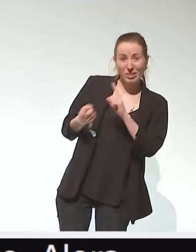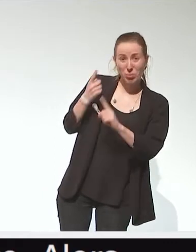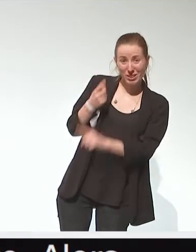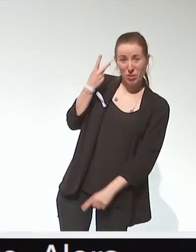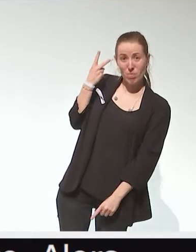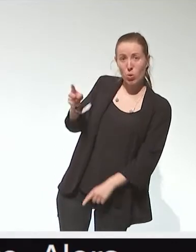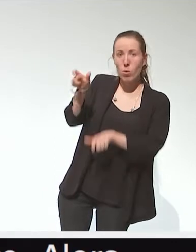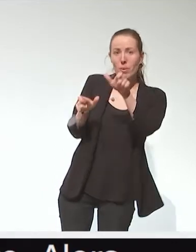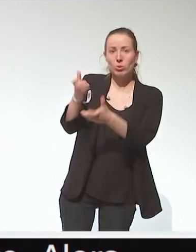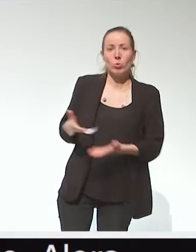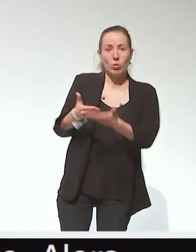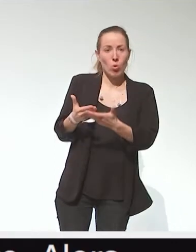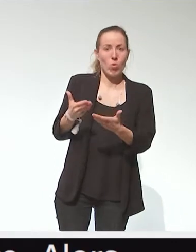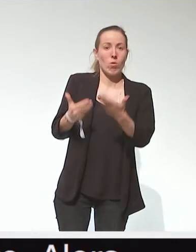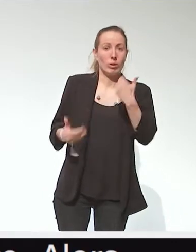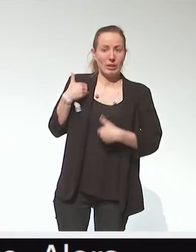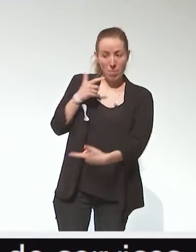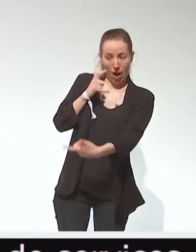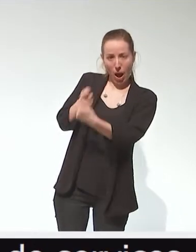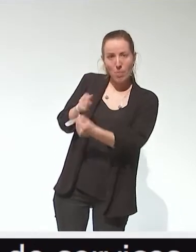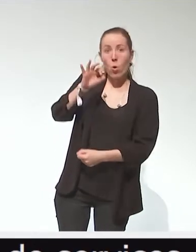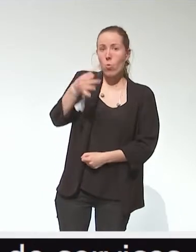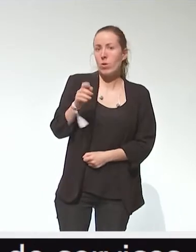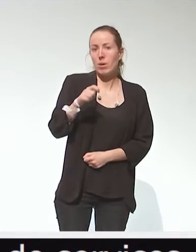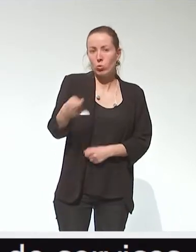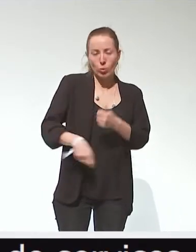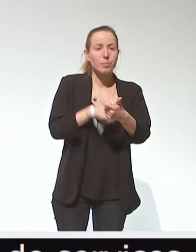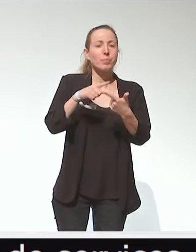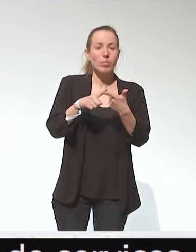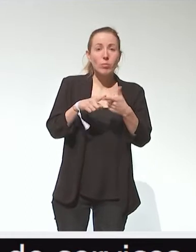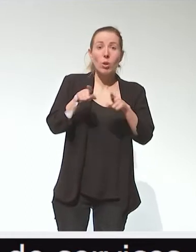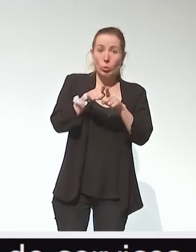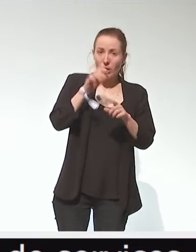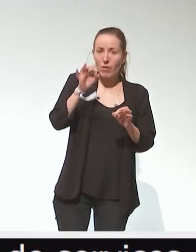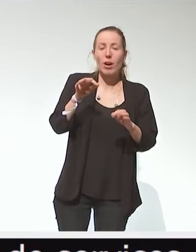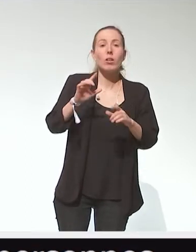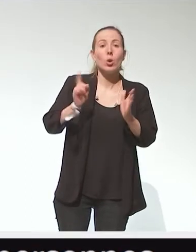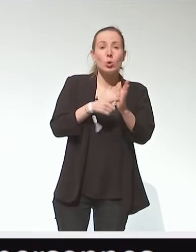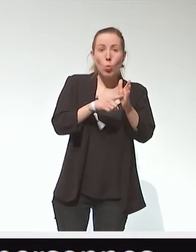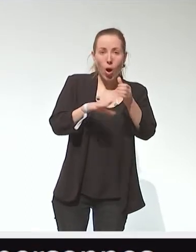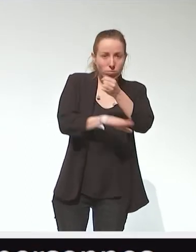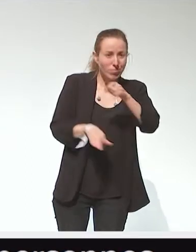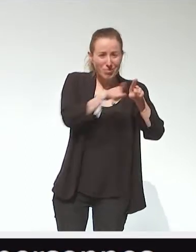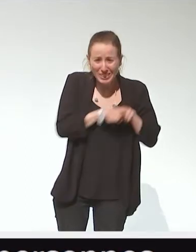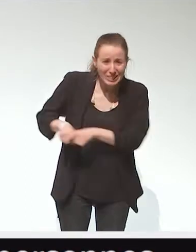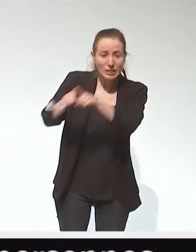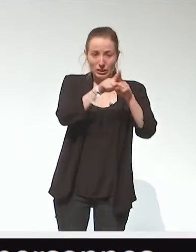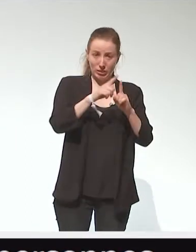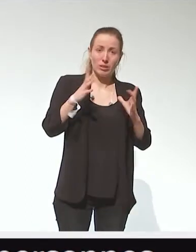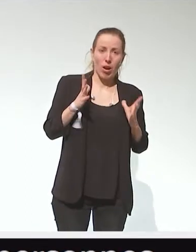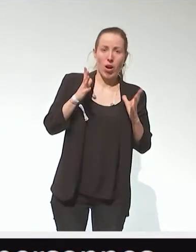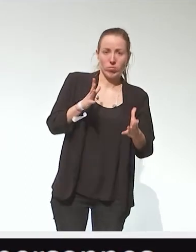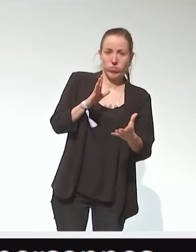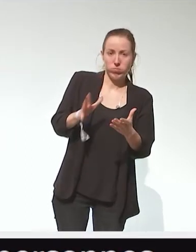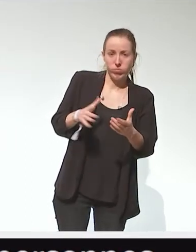all, appropriate services for these people with disabilities, but it also means that all this has to